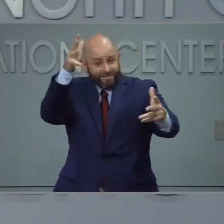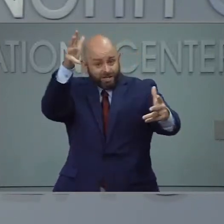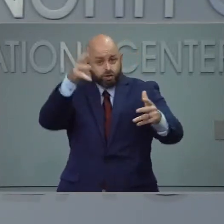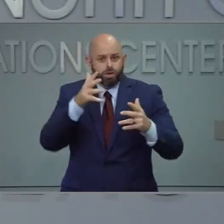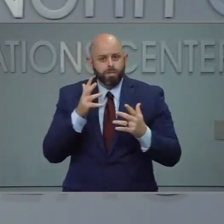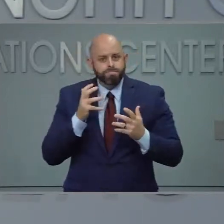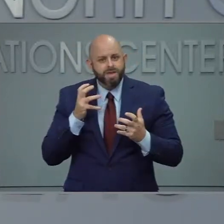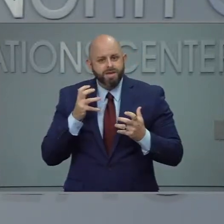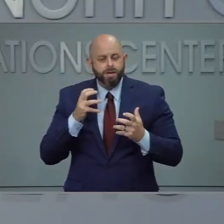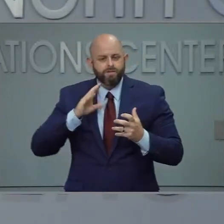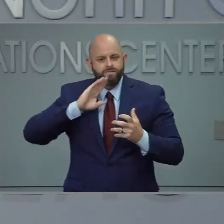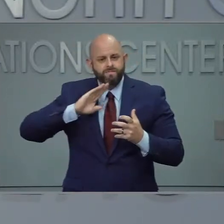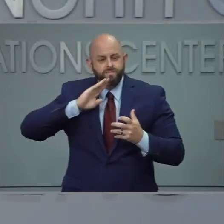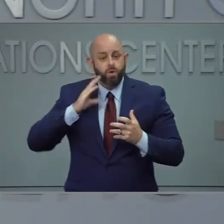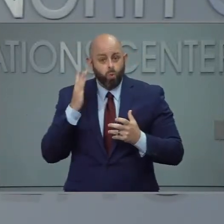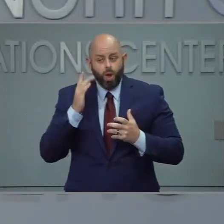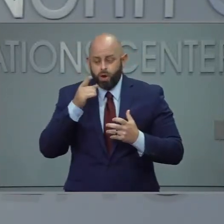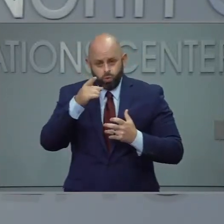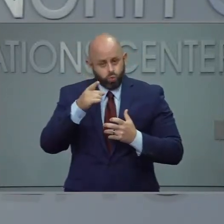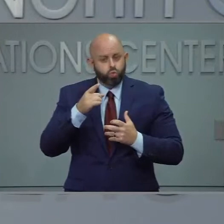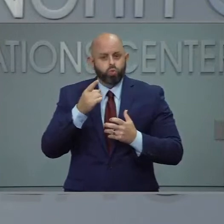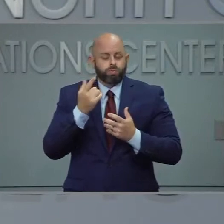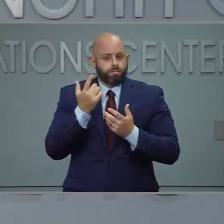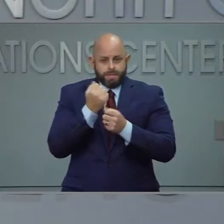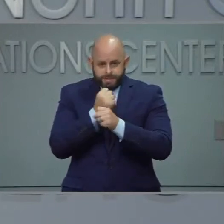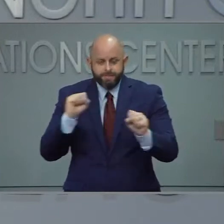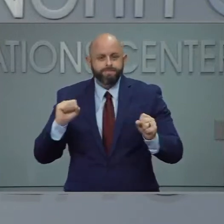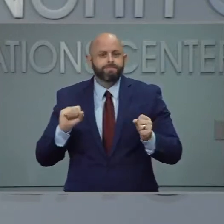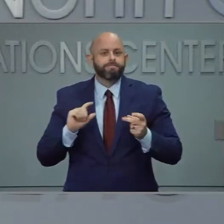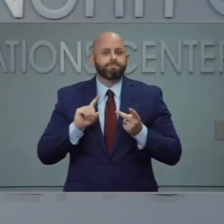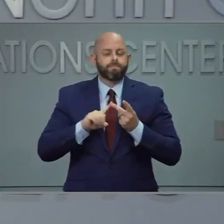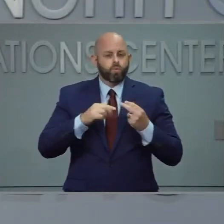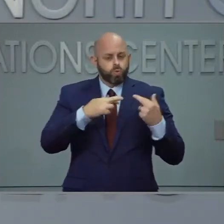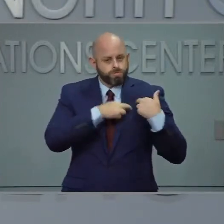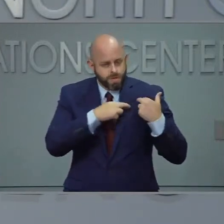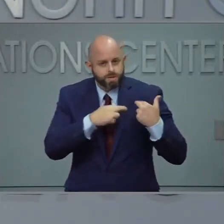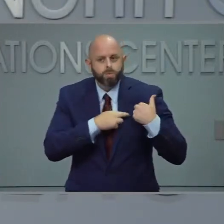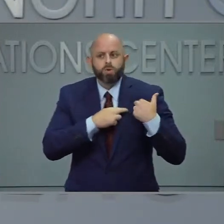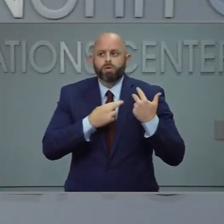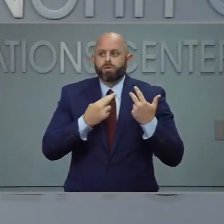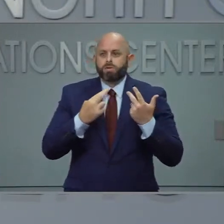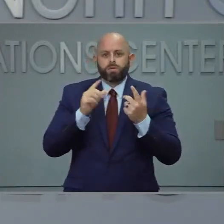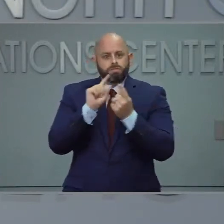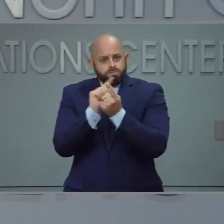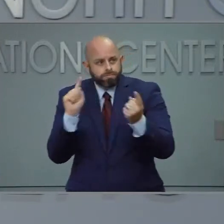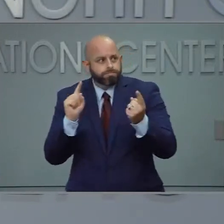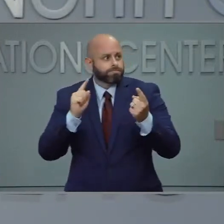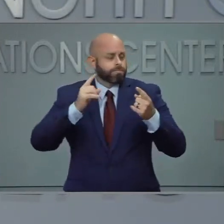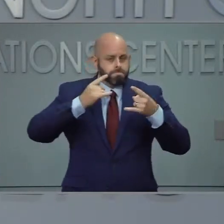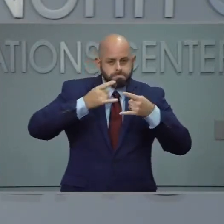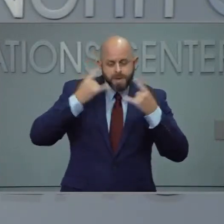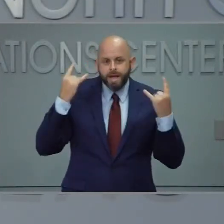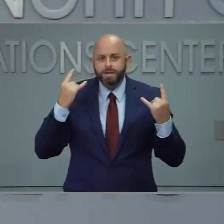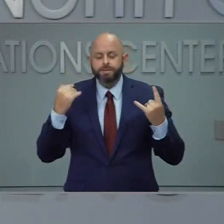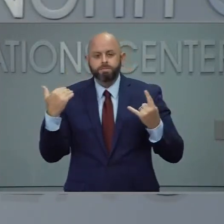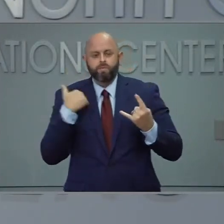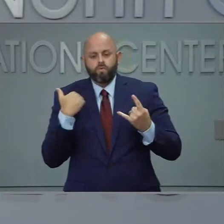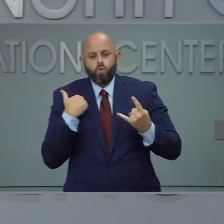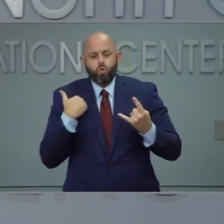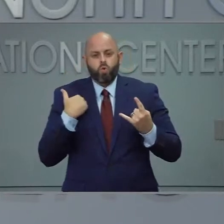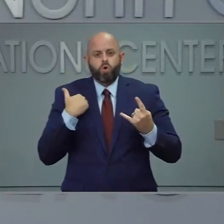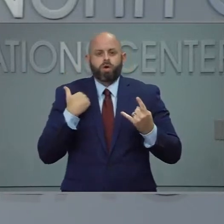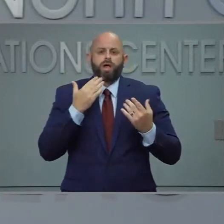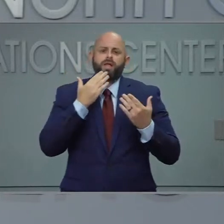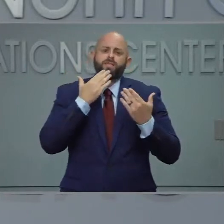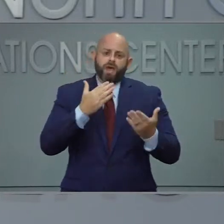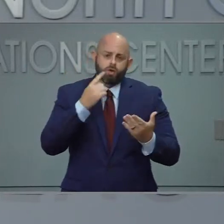doing your part, first with masks and distancing, and then with getting your shot. Thank you for stepping up to do the right